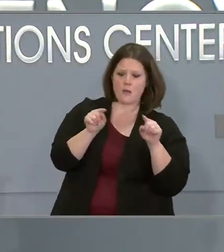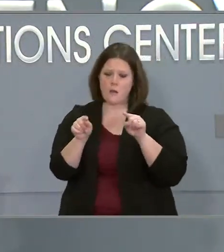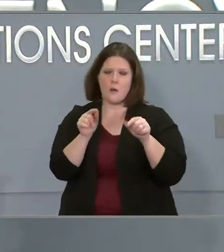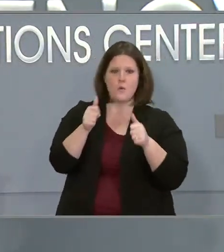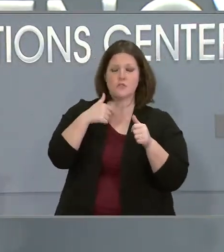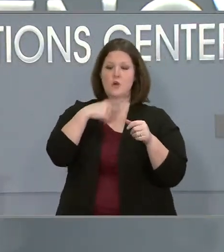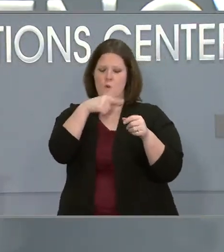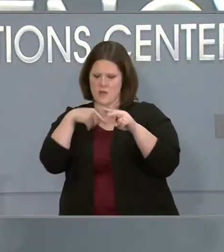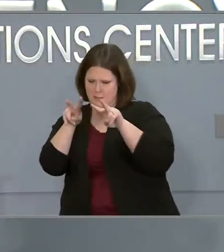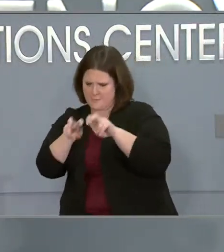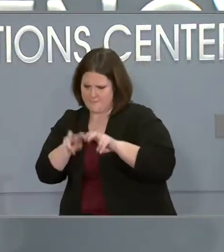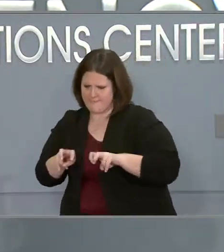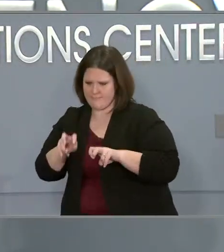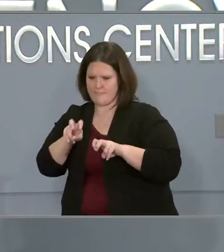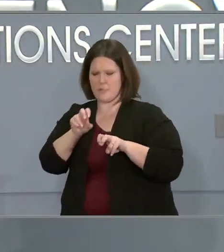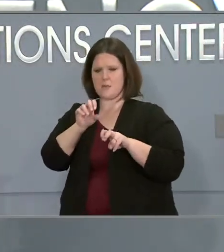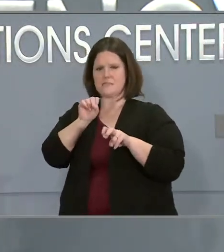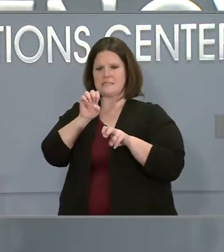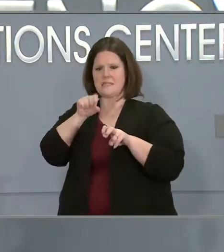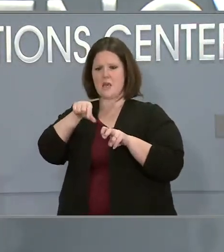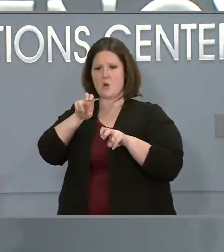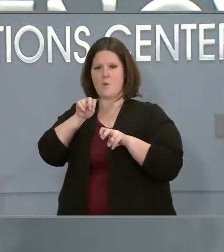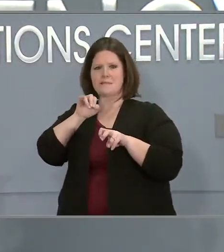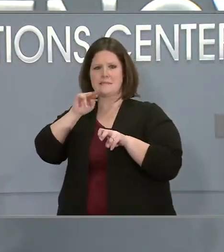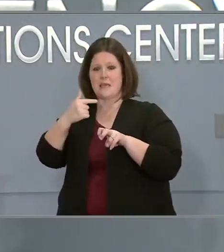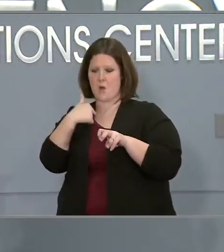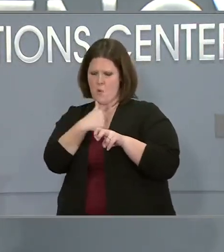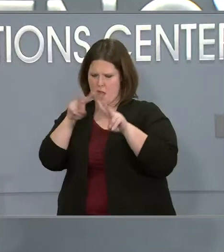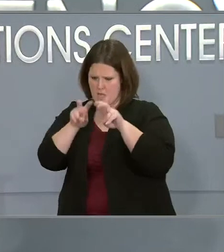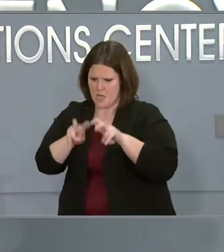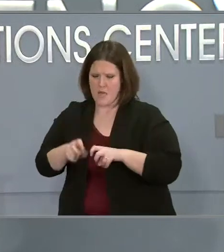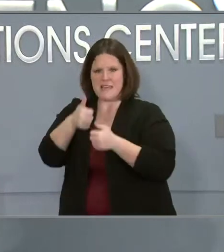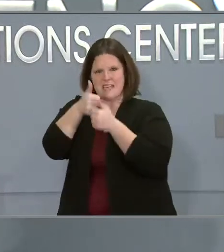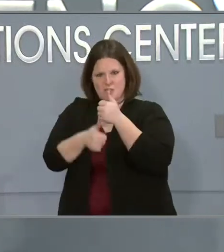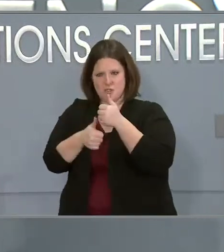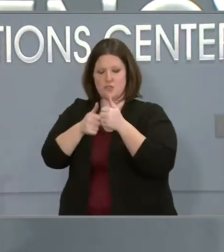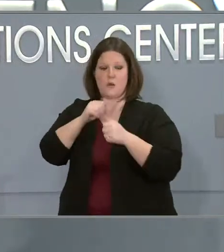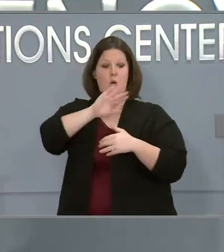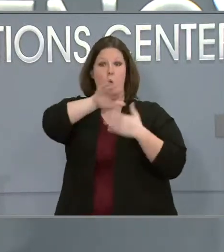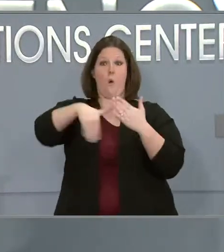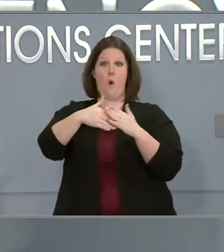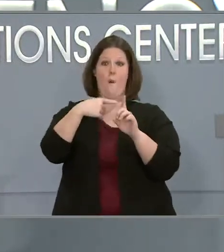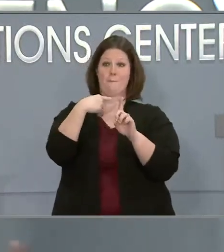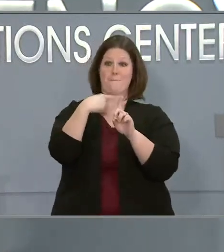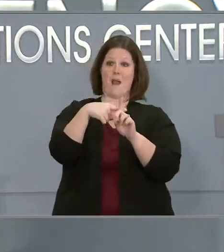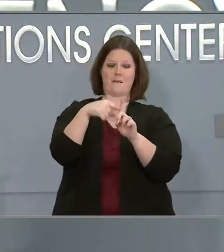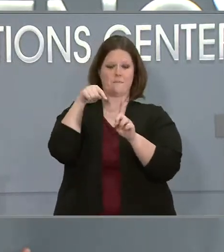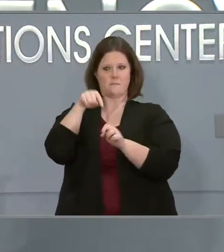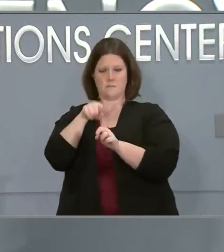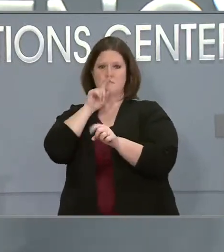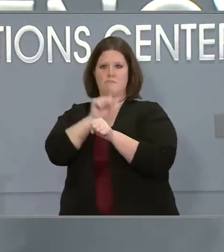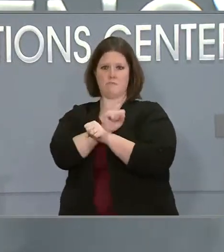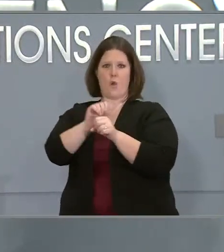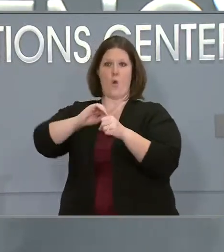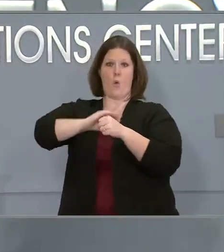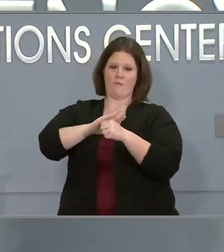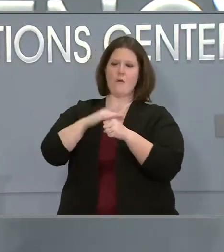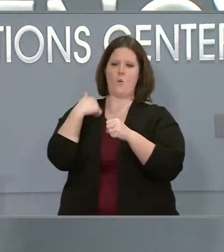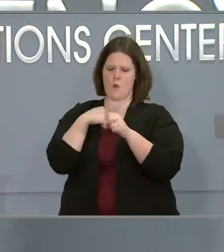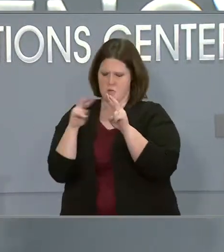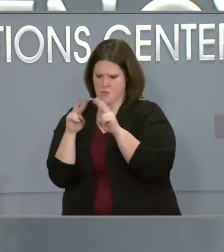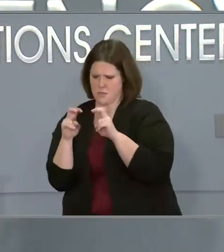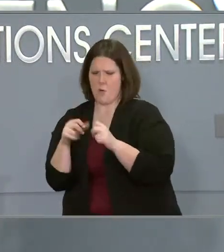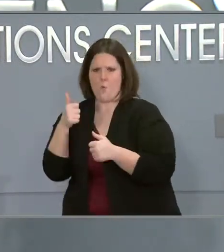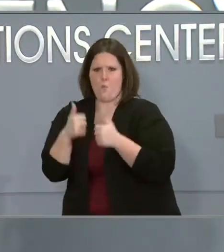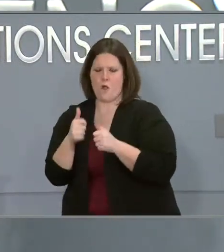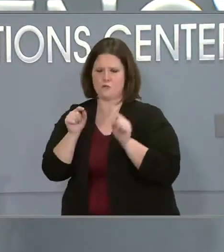to the state lab, we sequence every single one of those positive. But that's a small fraction of the tests that are done here in North Carolina.